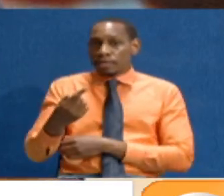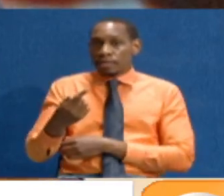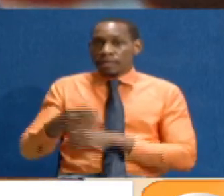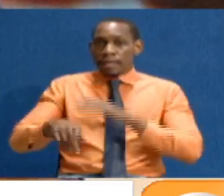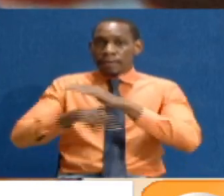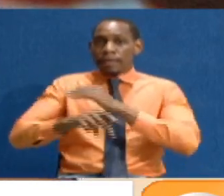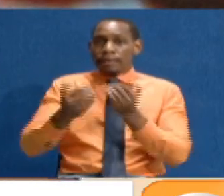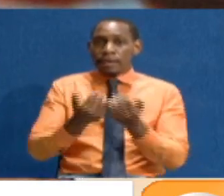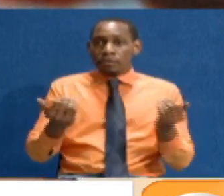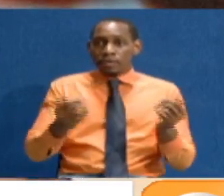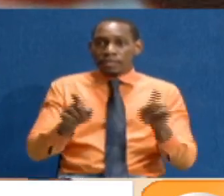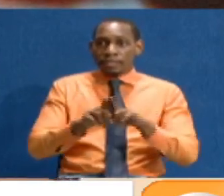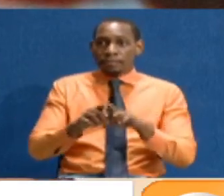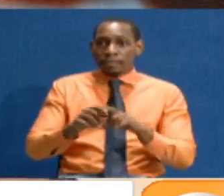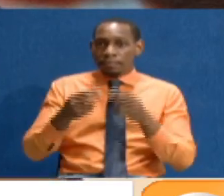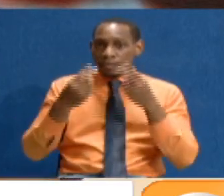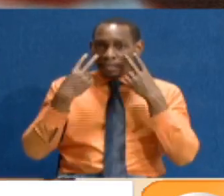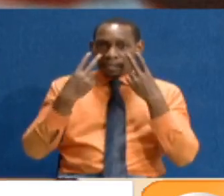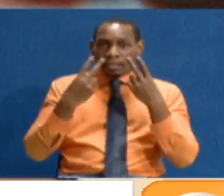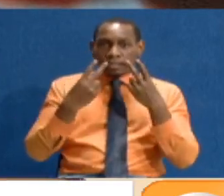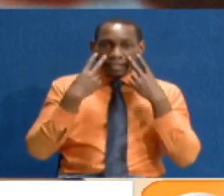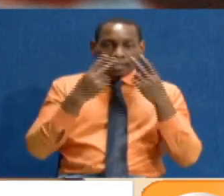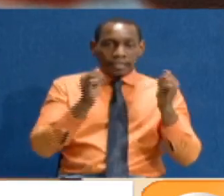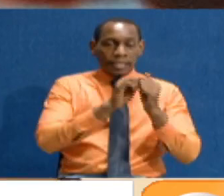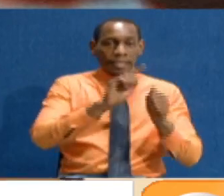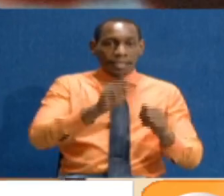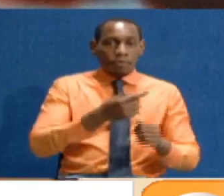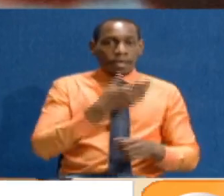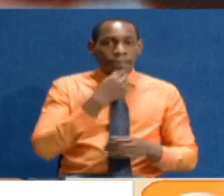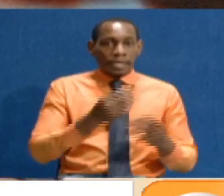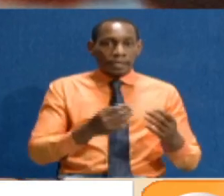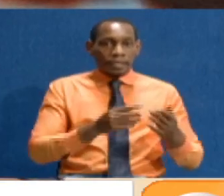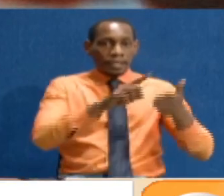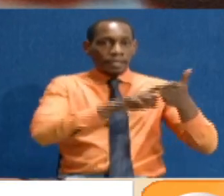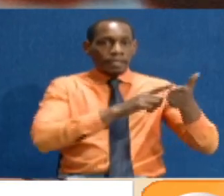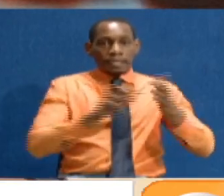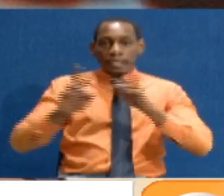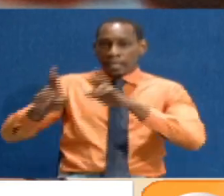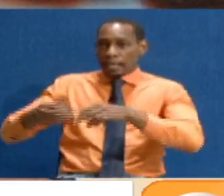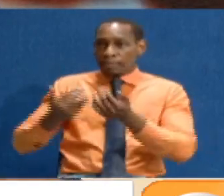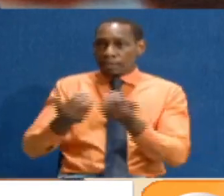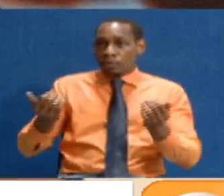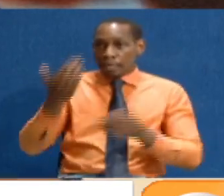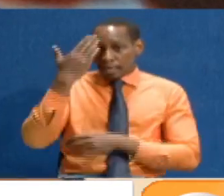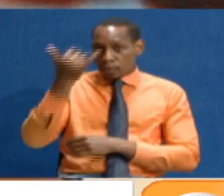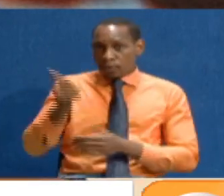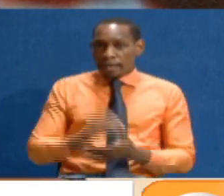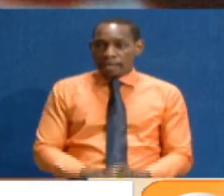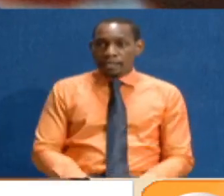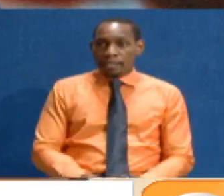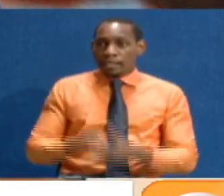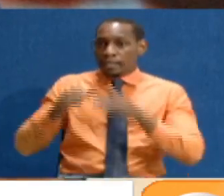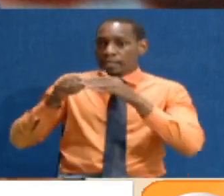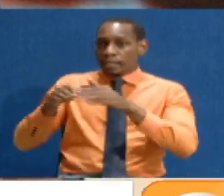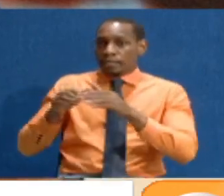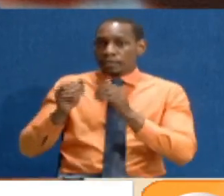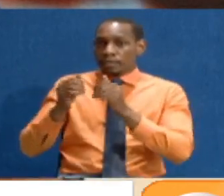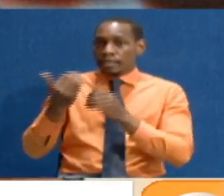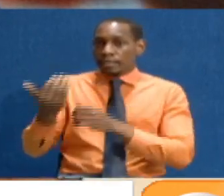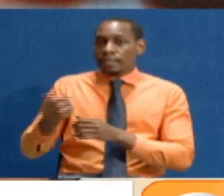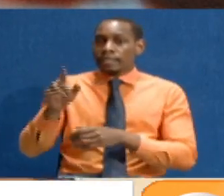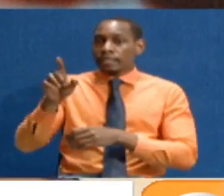pregnant children, and we haven't seen 10,000 men being charged with defiling those children. Because having sex with a child is a